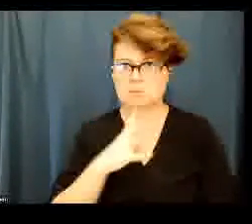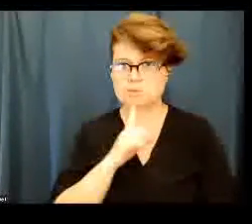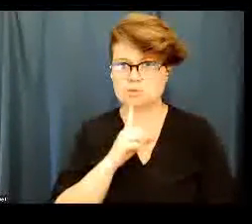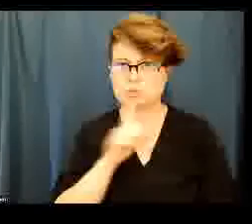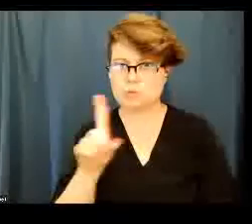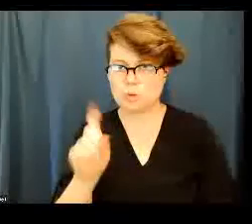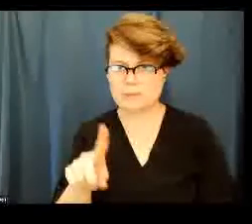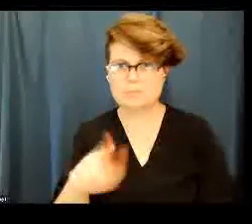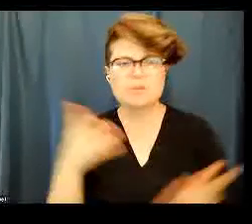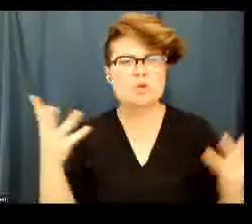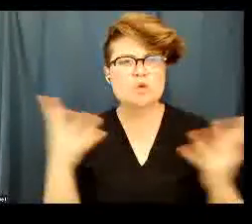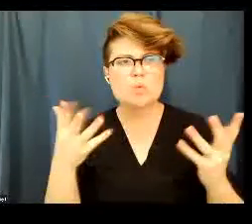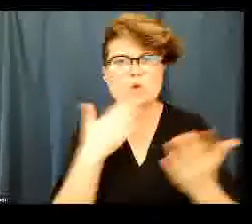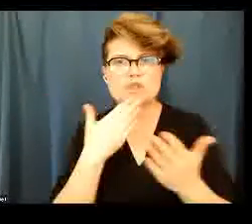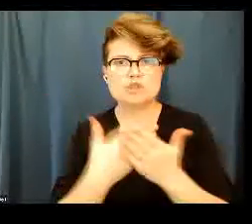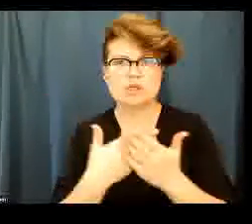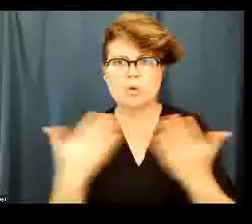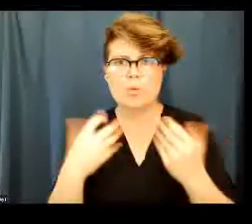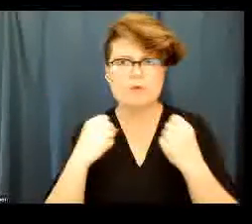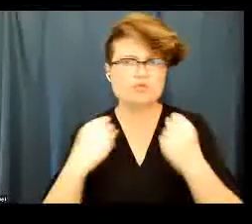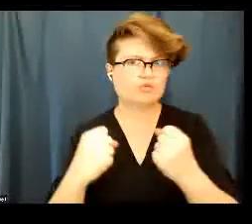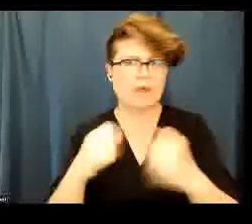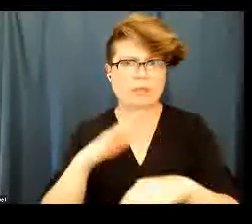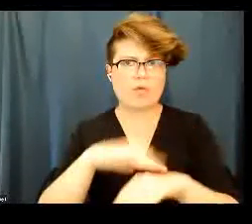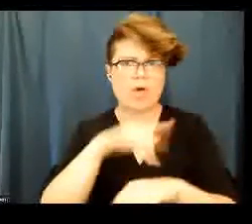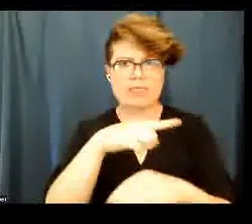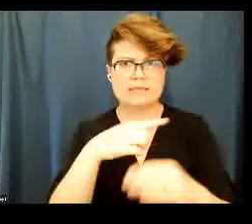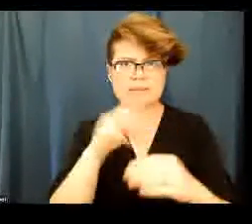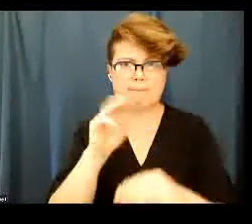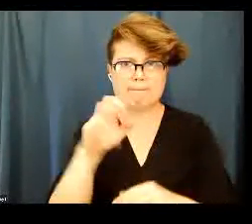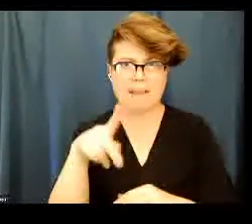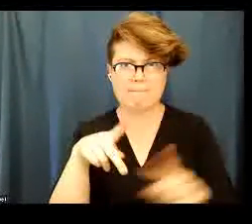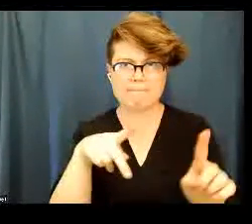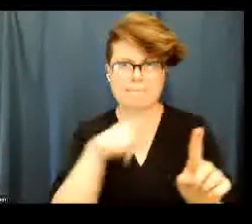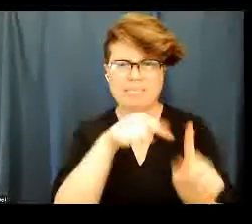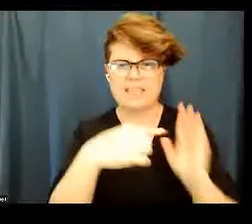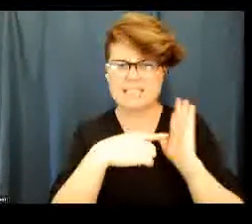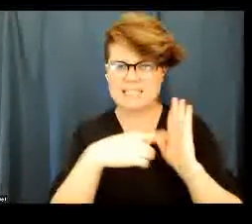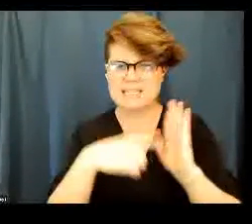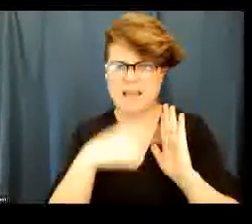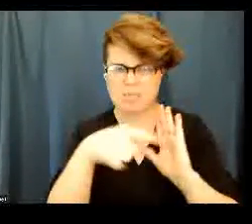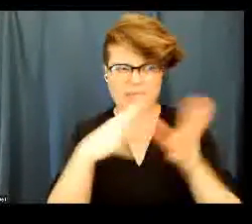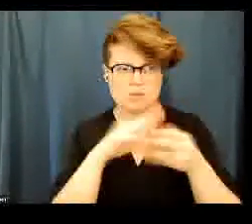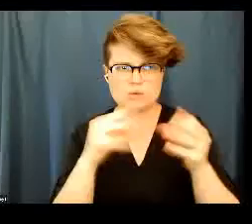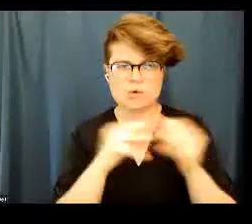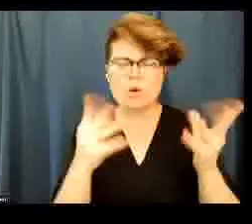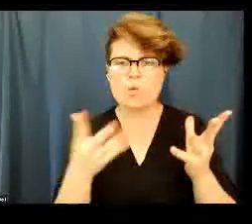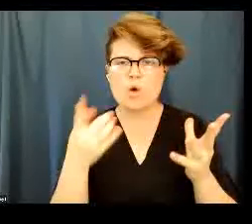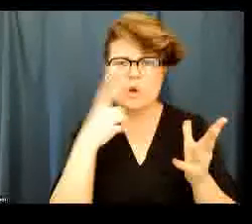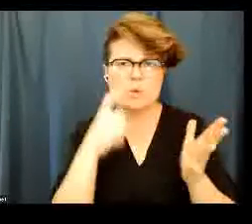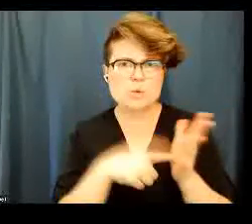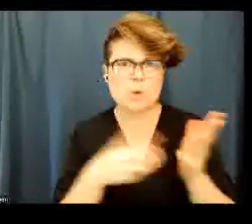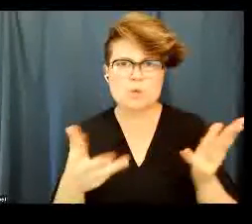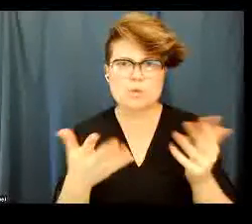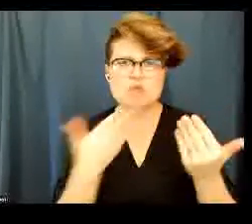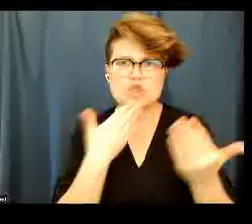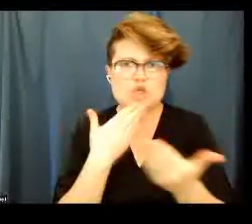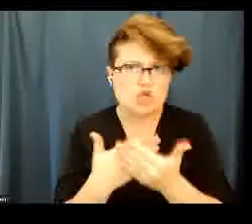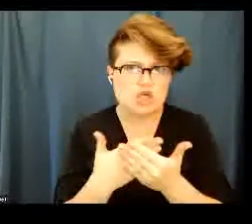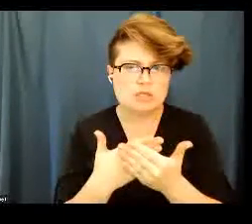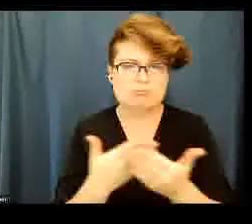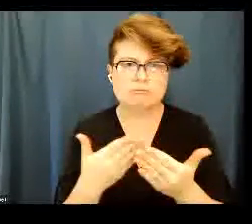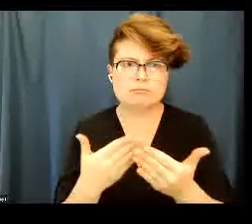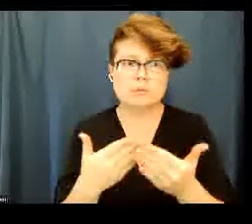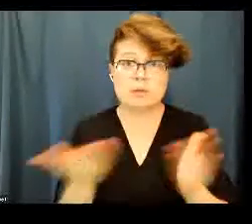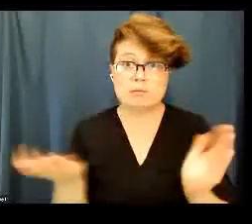So if you look at this map, what are the strengths that you identify? So you can think about, how is the